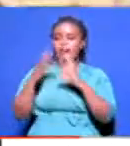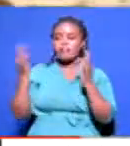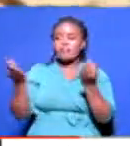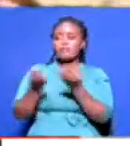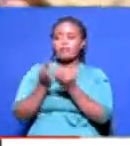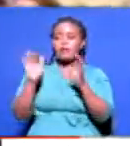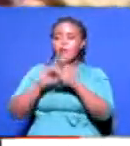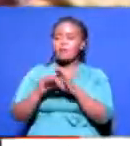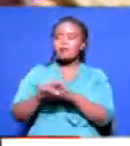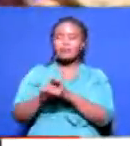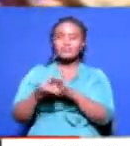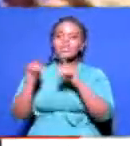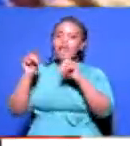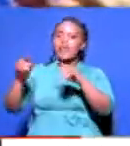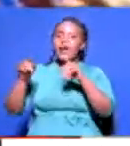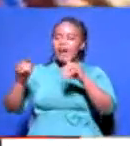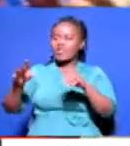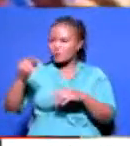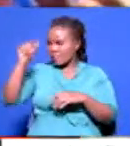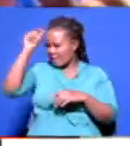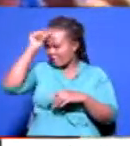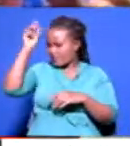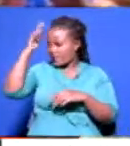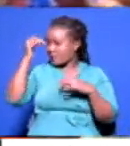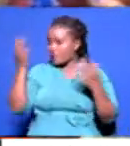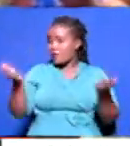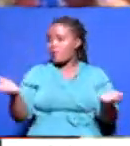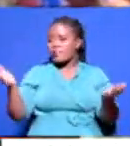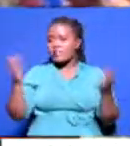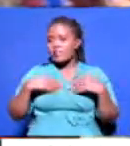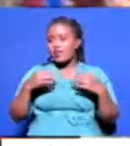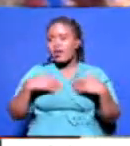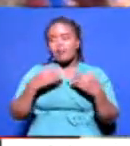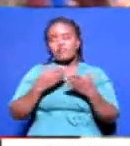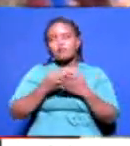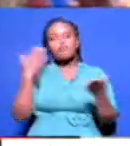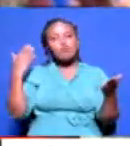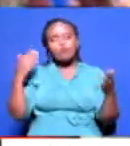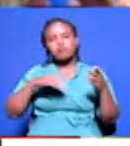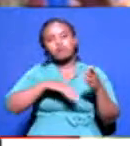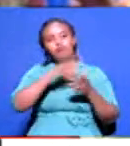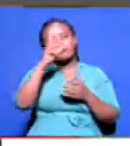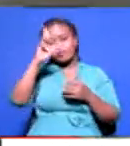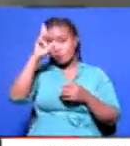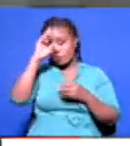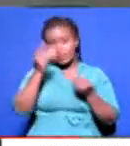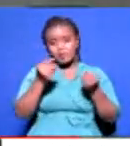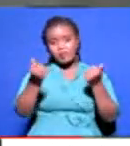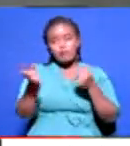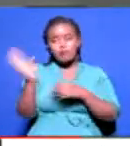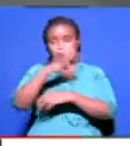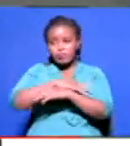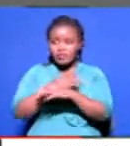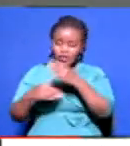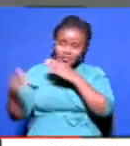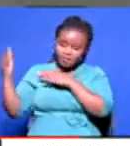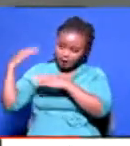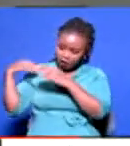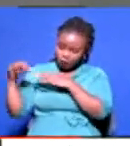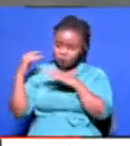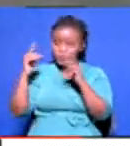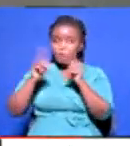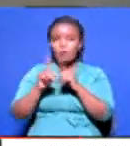accused the government of disarming Kenya Police Reservists from the Meru side a few years ago, while a similar